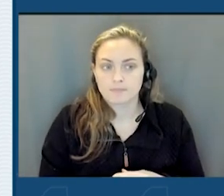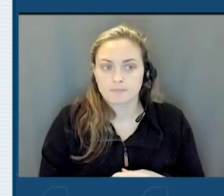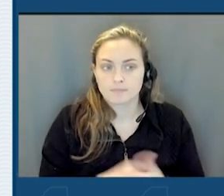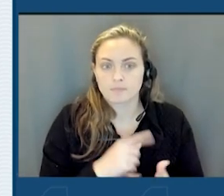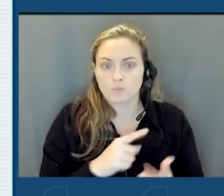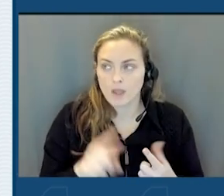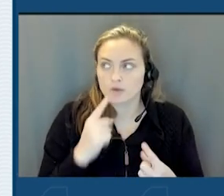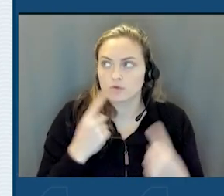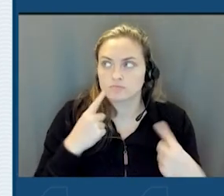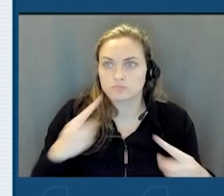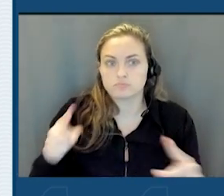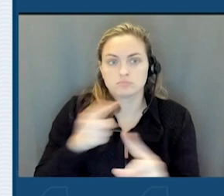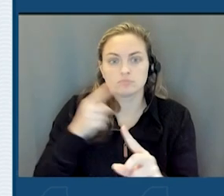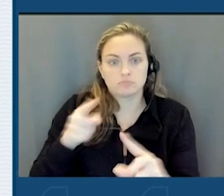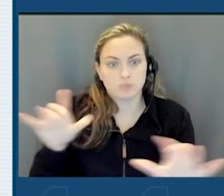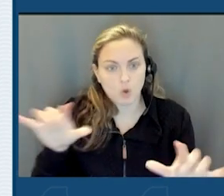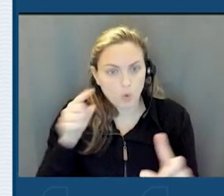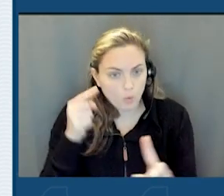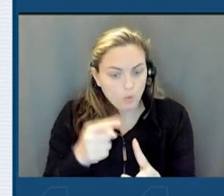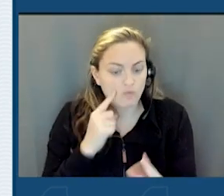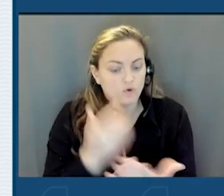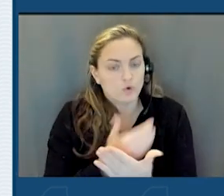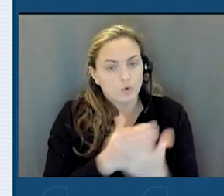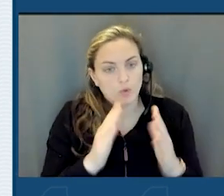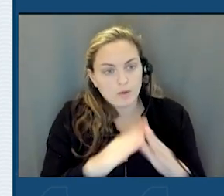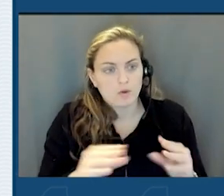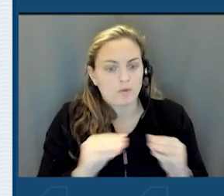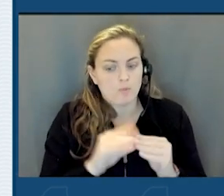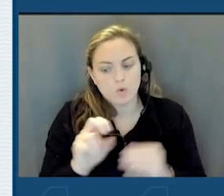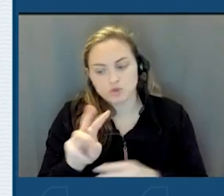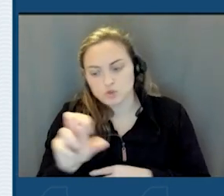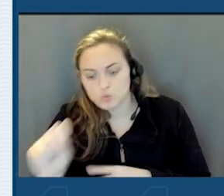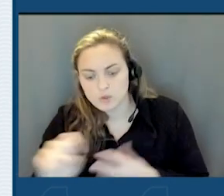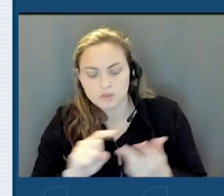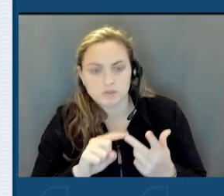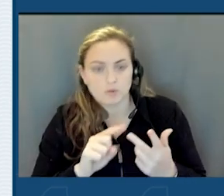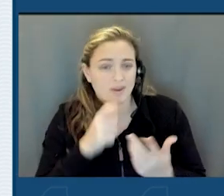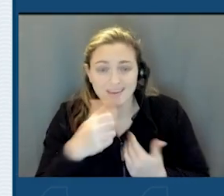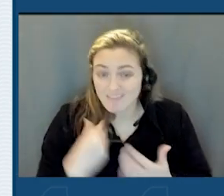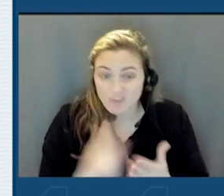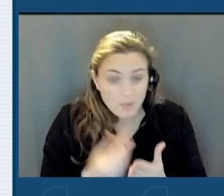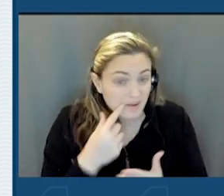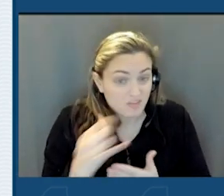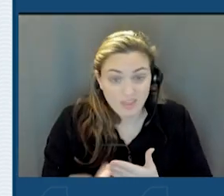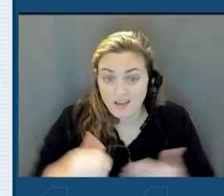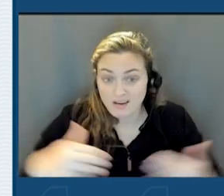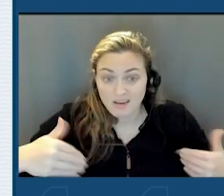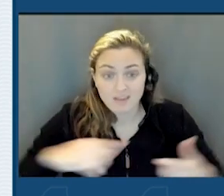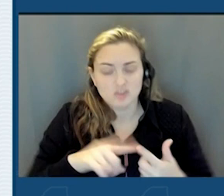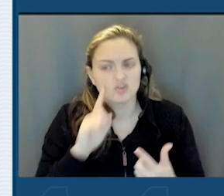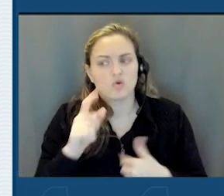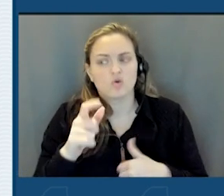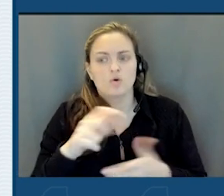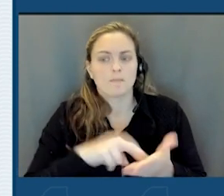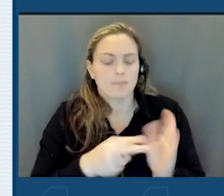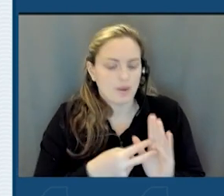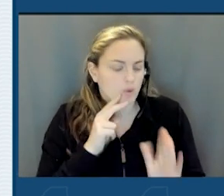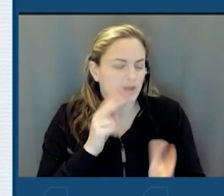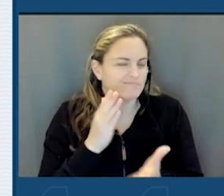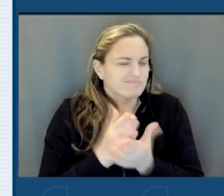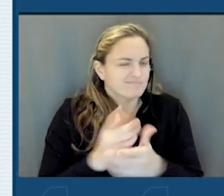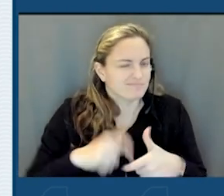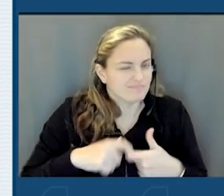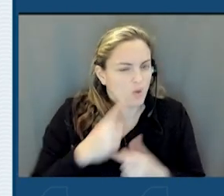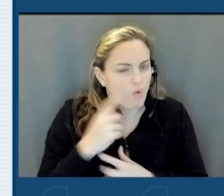our new housing, we had to have more sewers. We didn't have the money for that, so that stymied some of our growth.